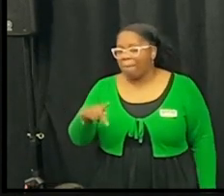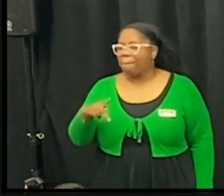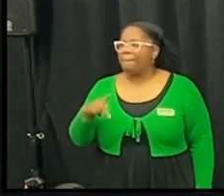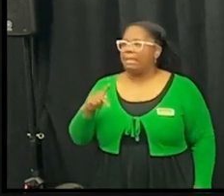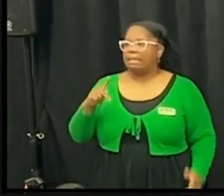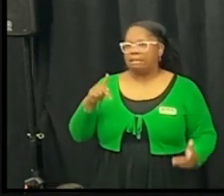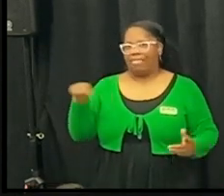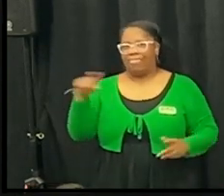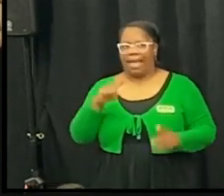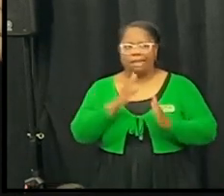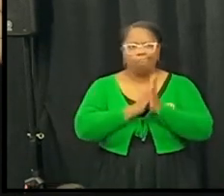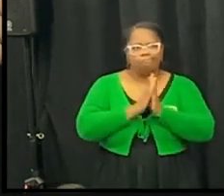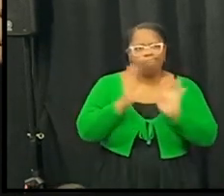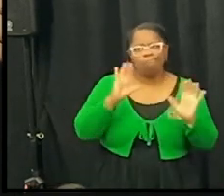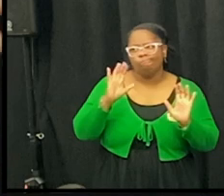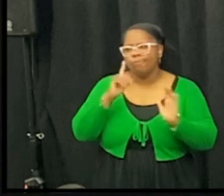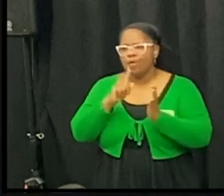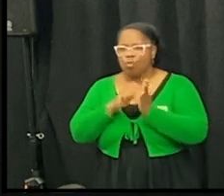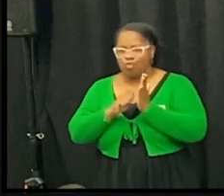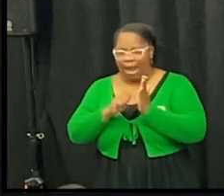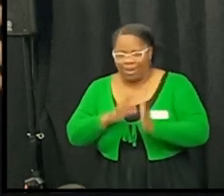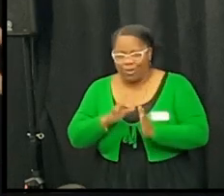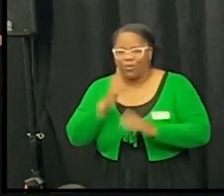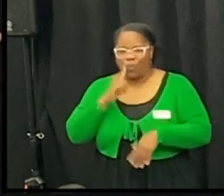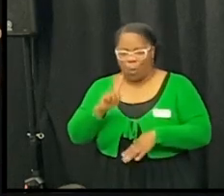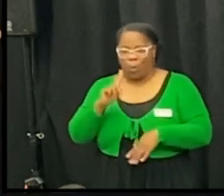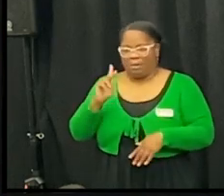writers who write K-pop. And so